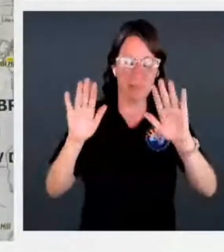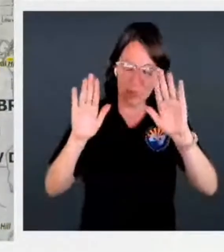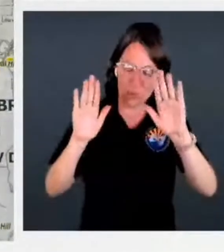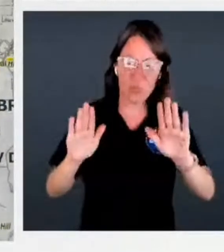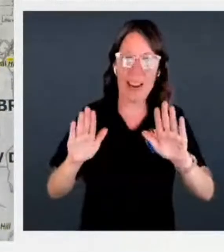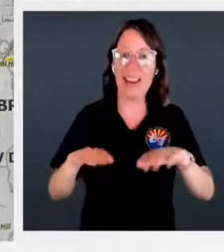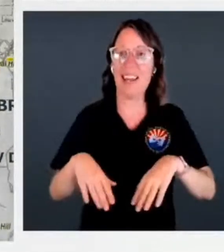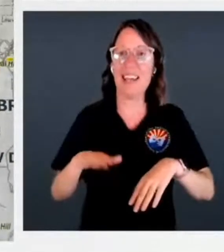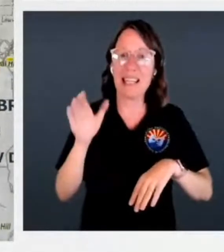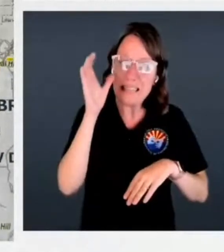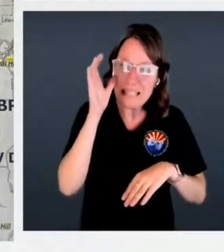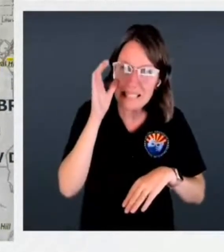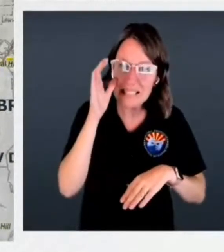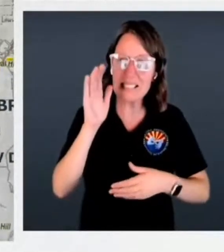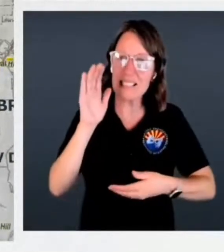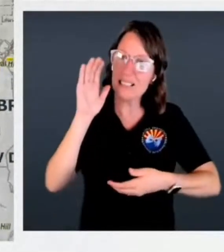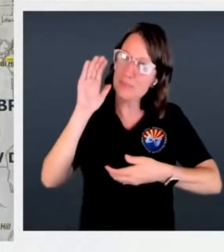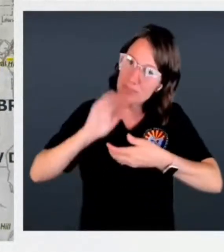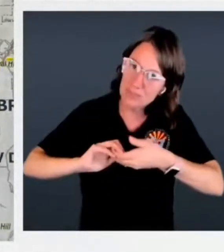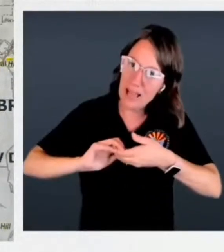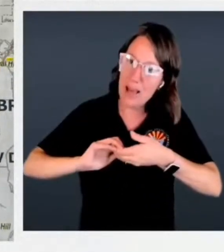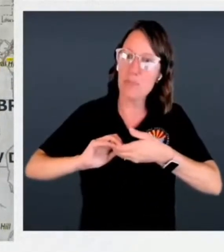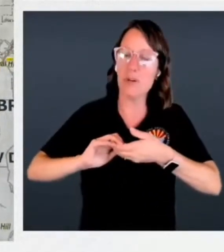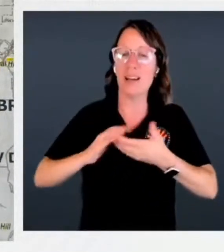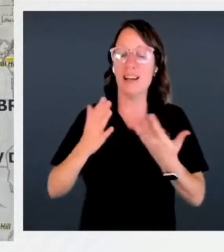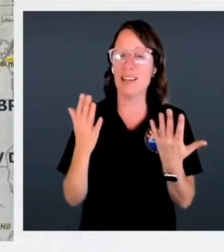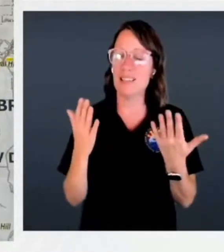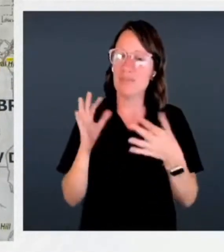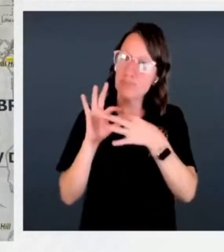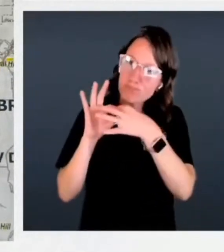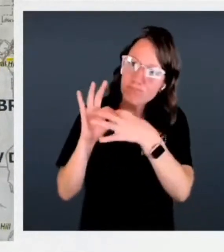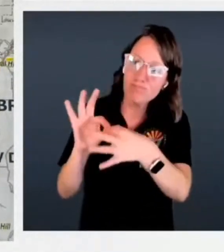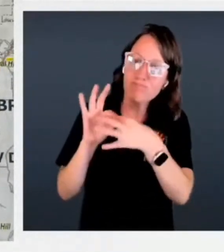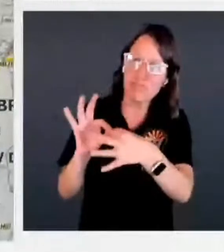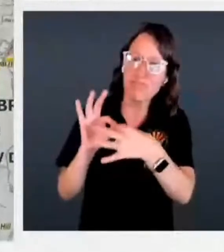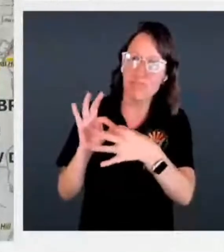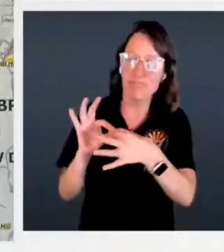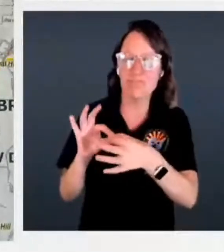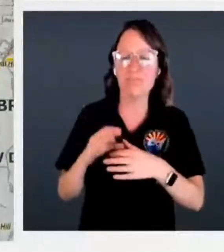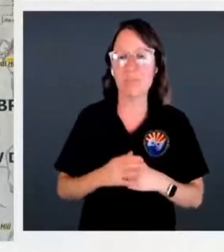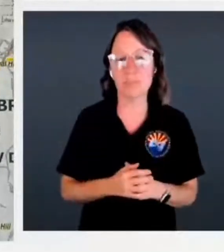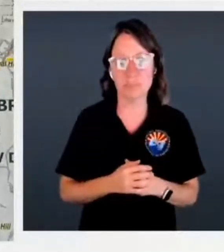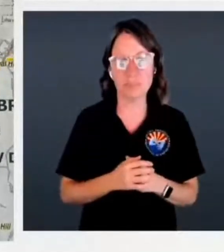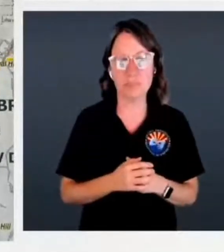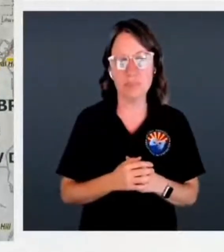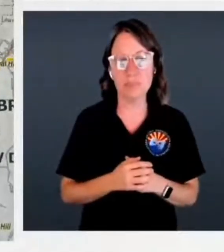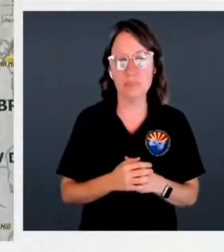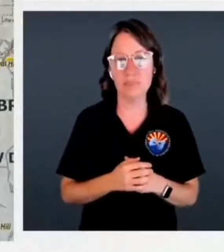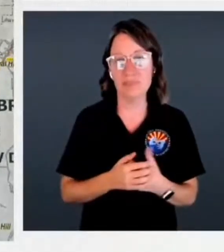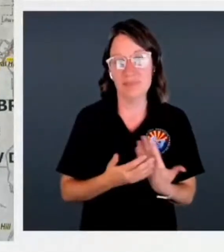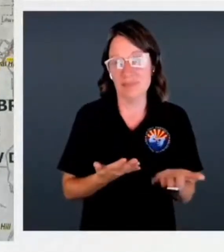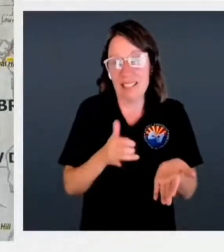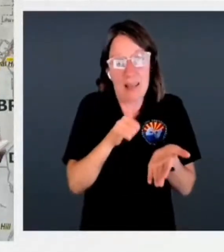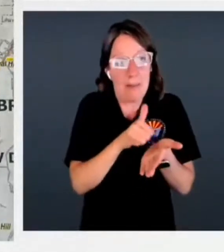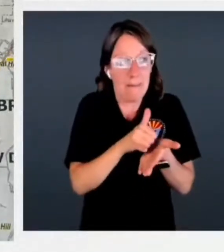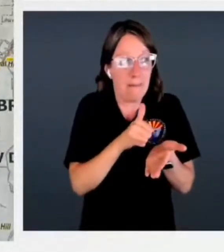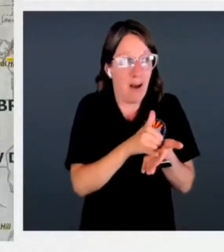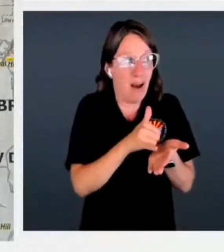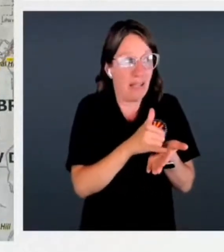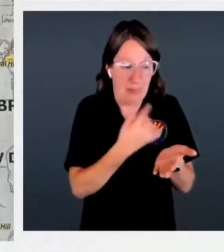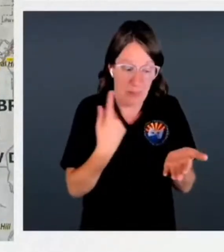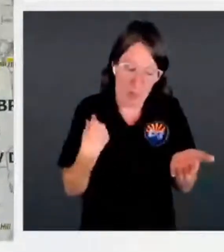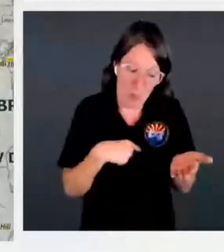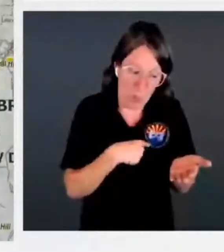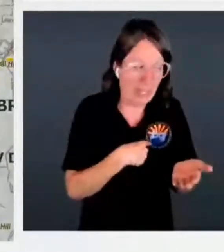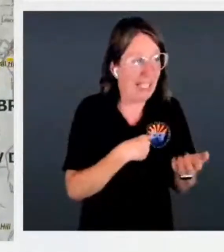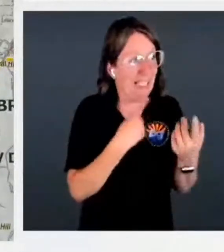and collaborating with us. We really appreciate that. Again, I think I've mentioned this multiple times. We cannot be successful at this, getting through this fire,